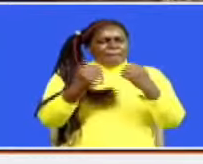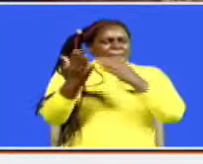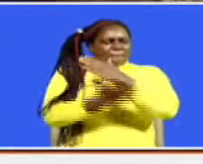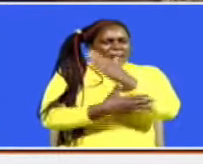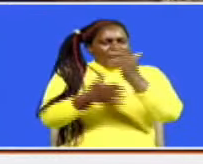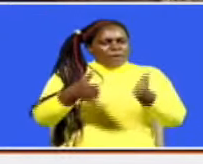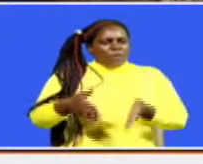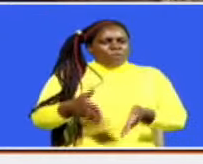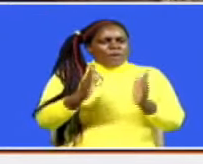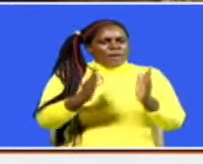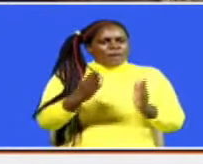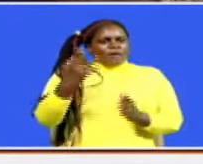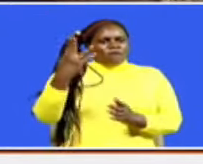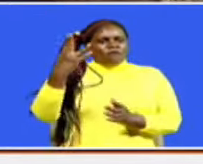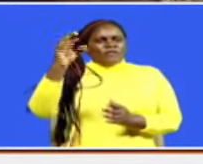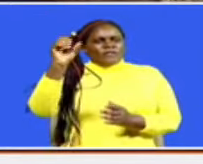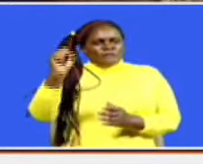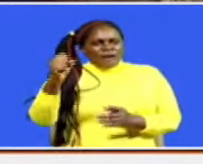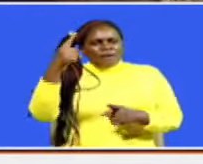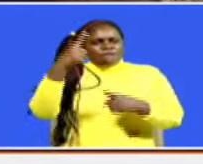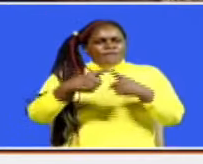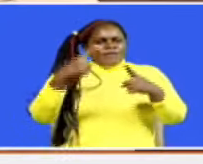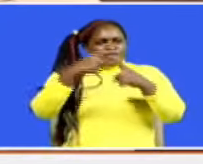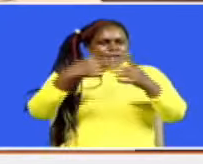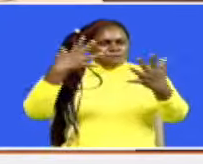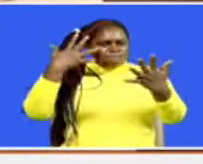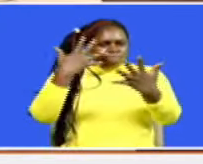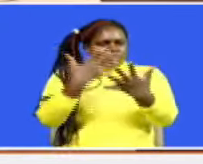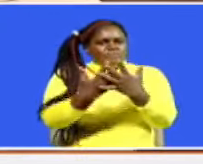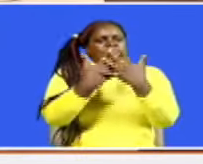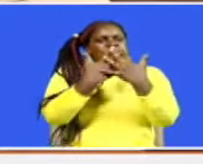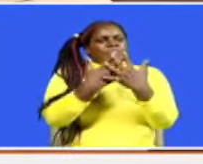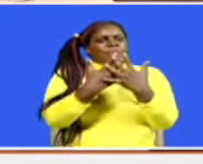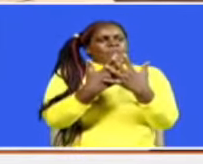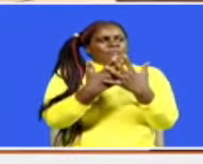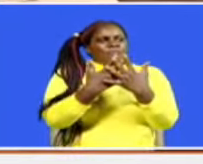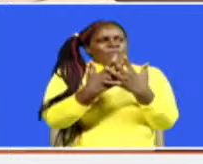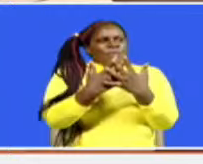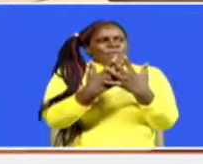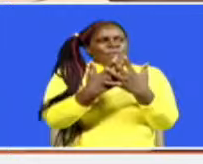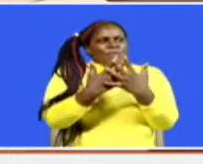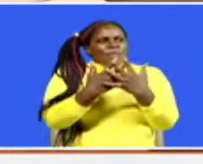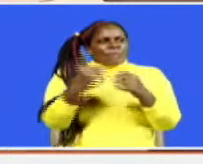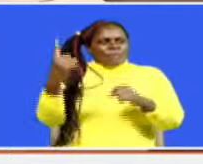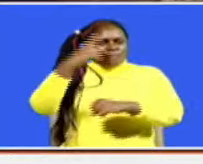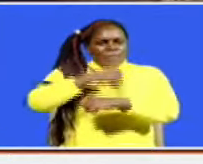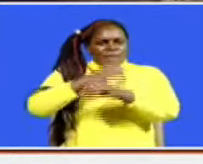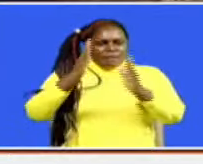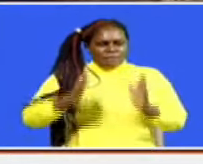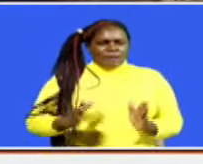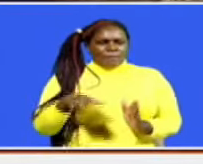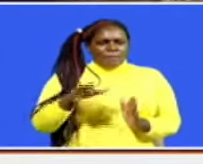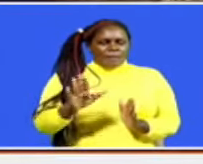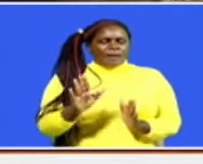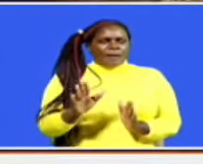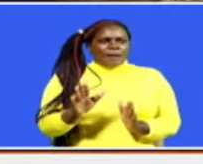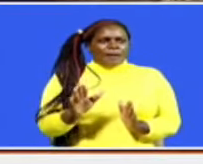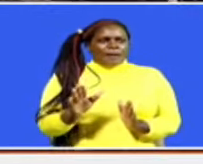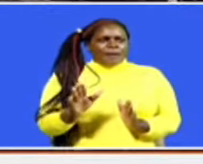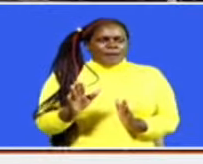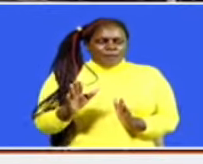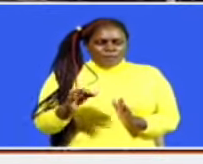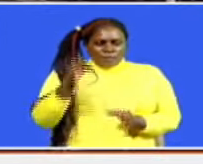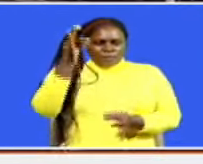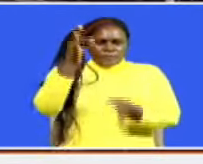I sentence you for 45 years in custodial sentence. While delivering his judgment early this month,